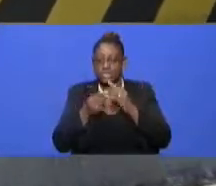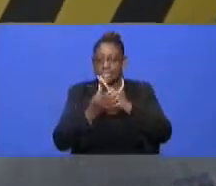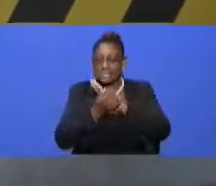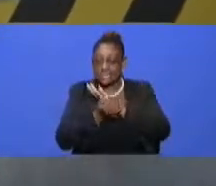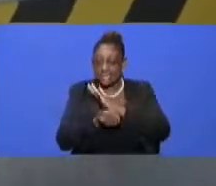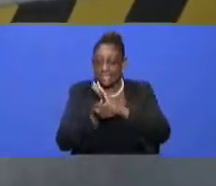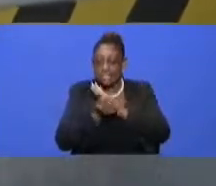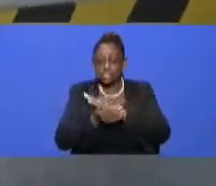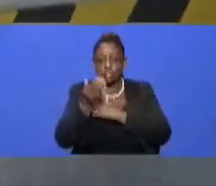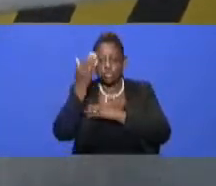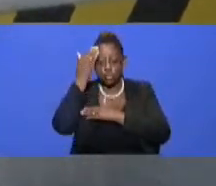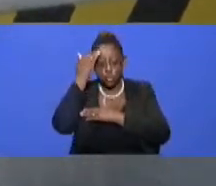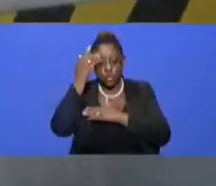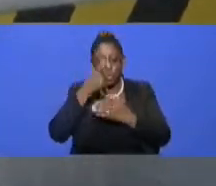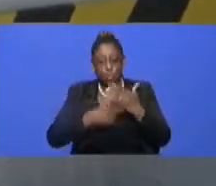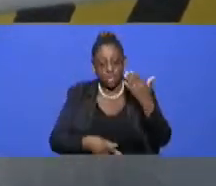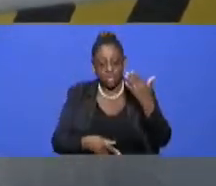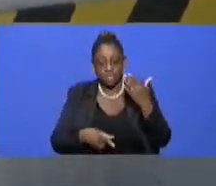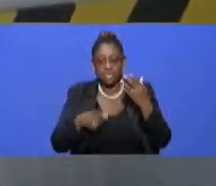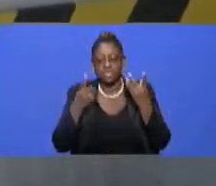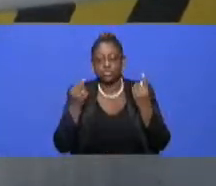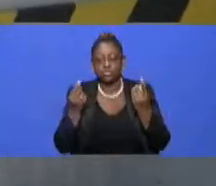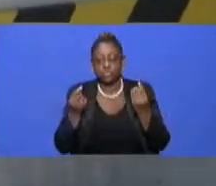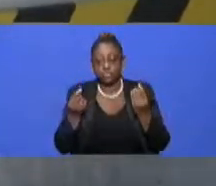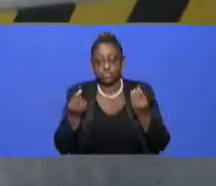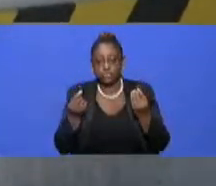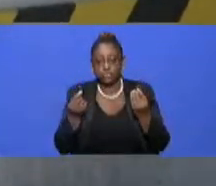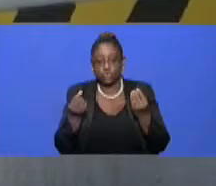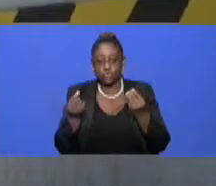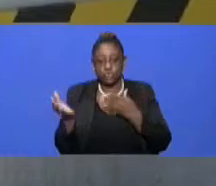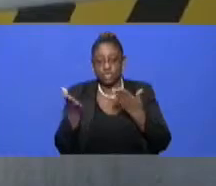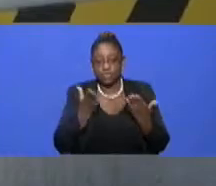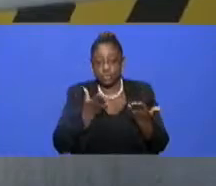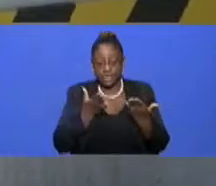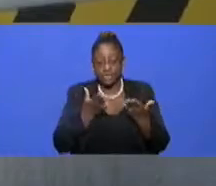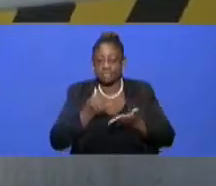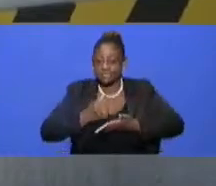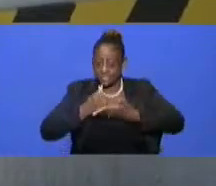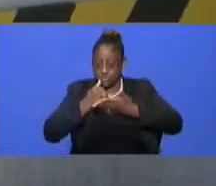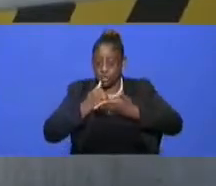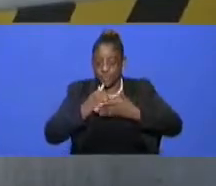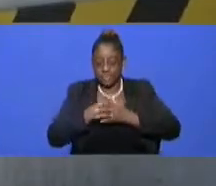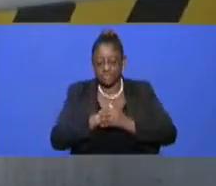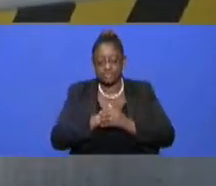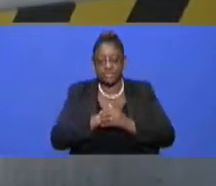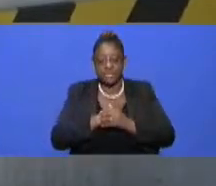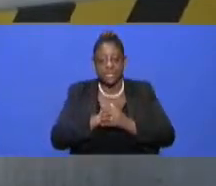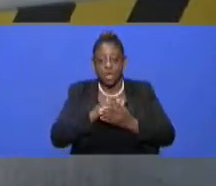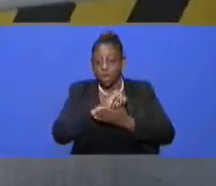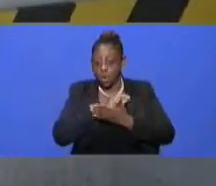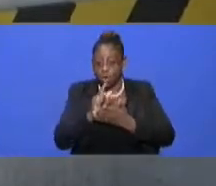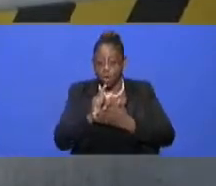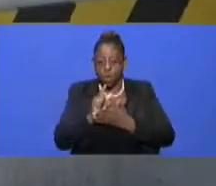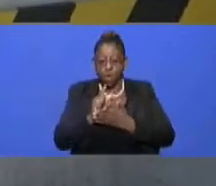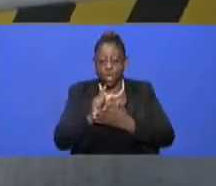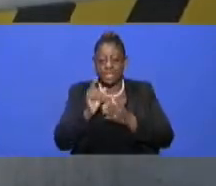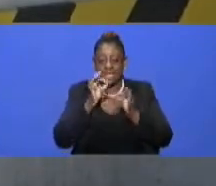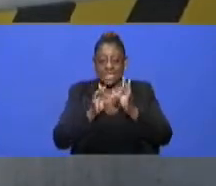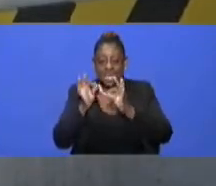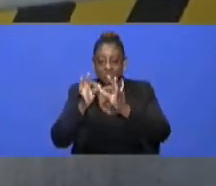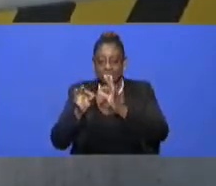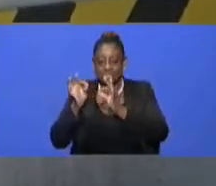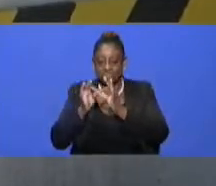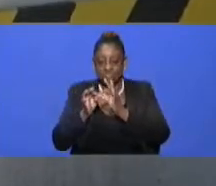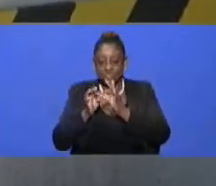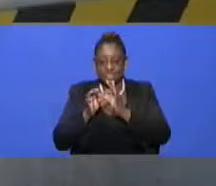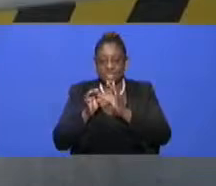skills, knowing what it is that persons with disabilities bring to the workplace. That way, as many of them are counted and as